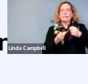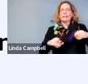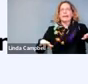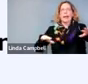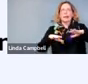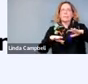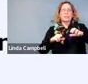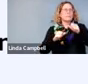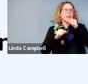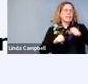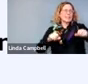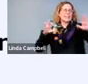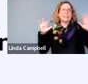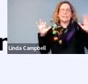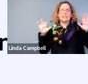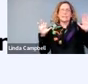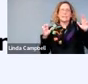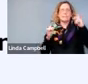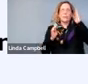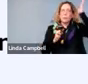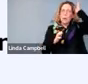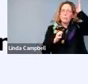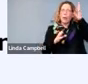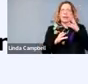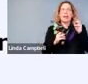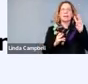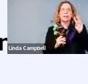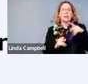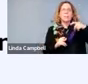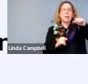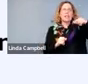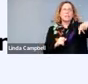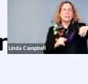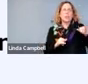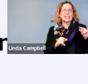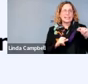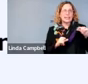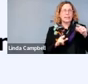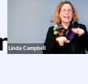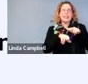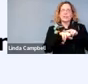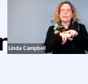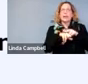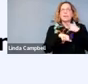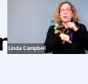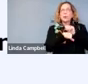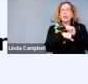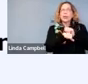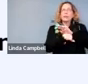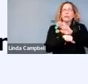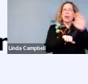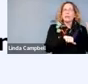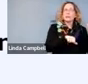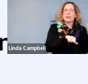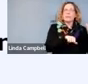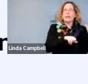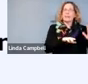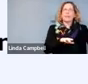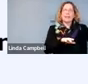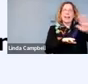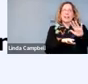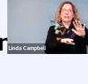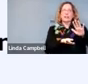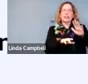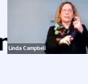First things first, we do need to acknowledge that we are here in Mi'kma'ki, the unceded land, and